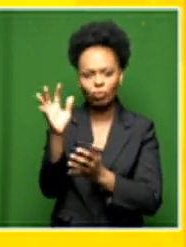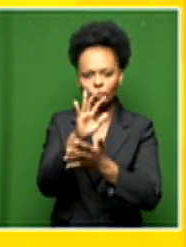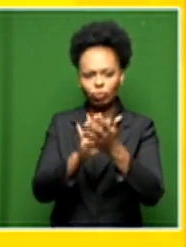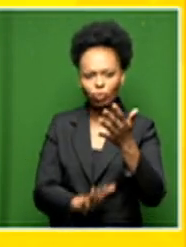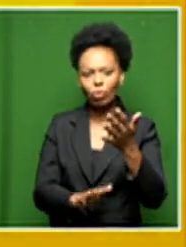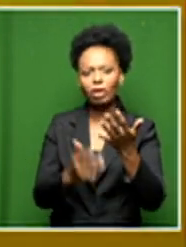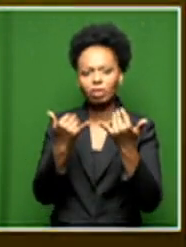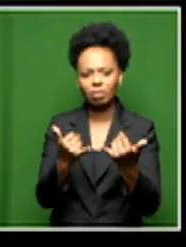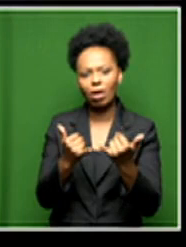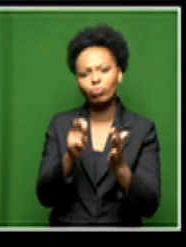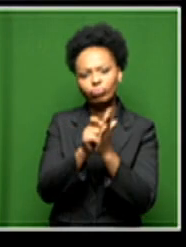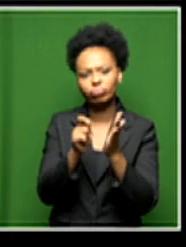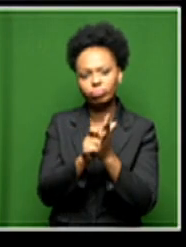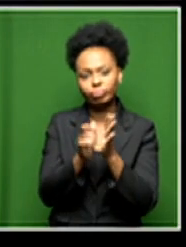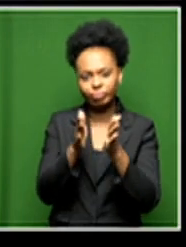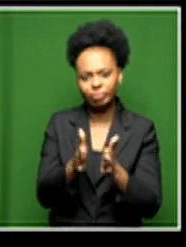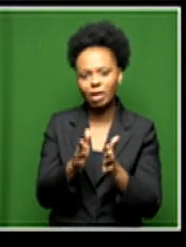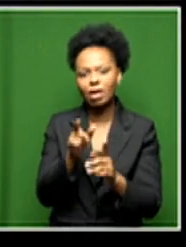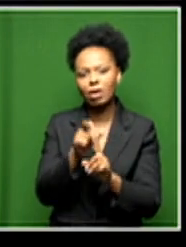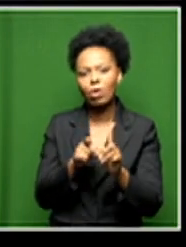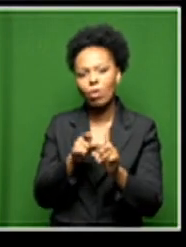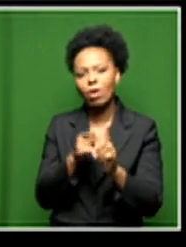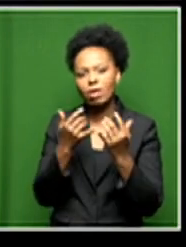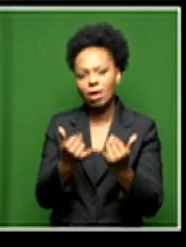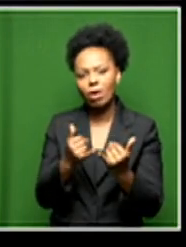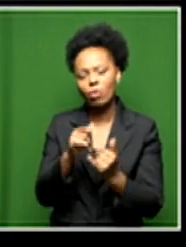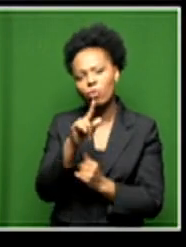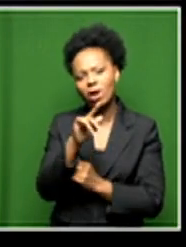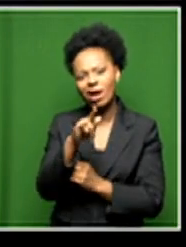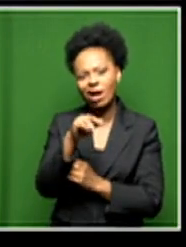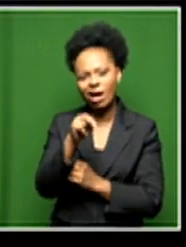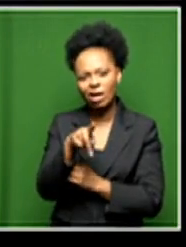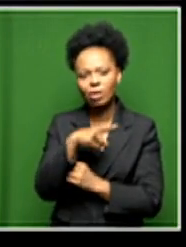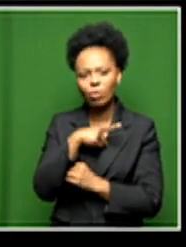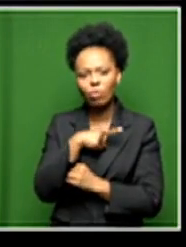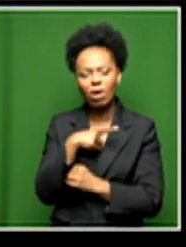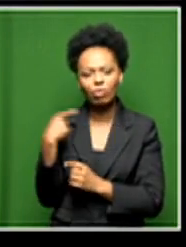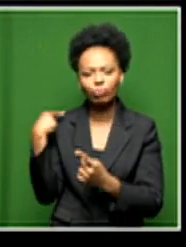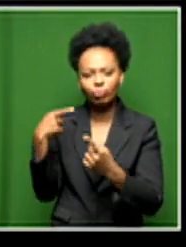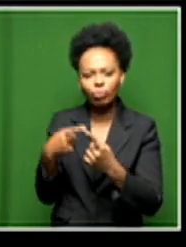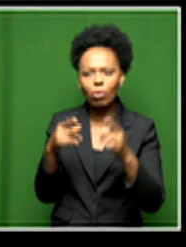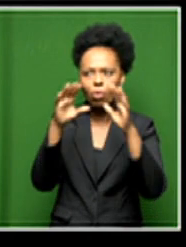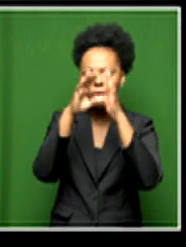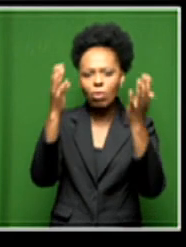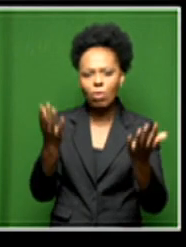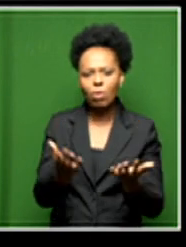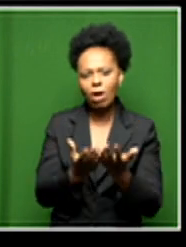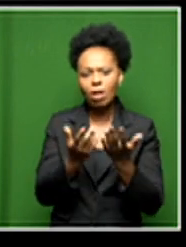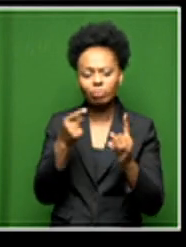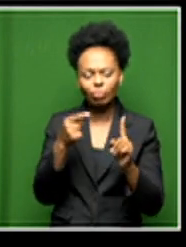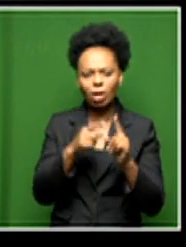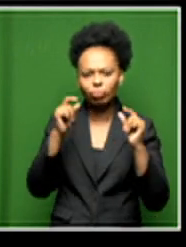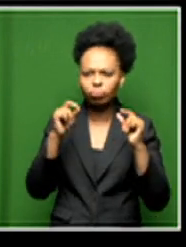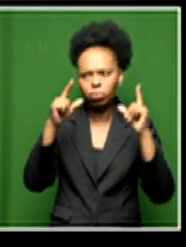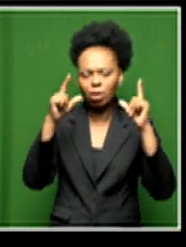and author Shubnum Khan. In this collection of interestingly enticing tales of her journey around the world, Shubnum opens up about some